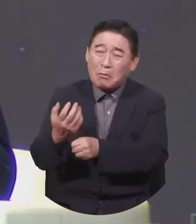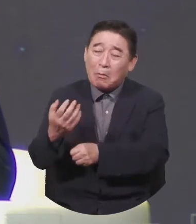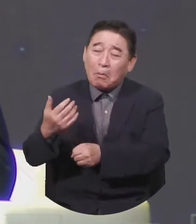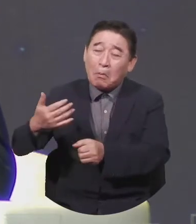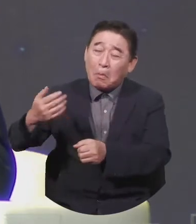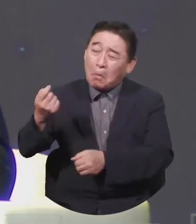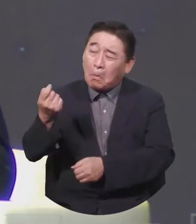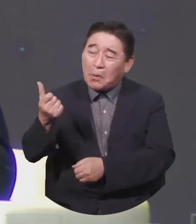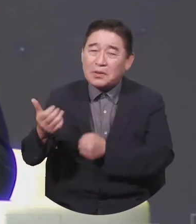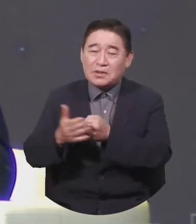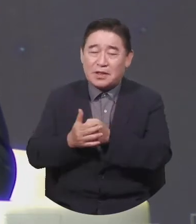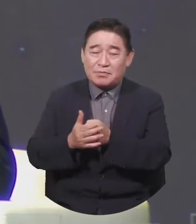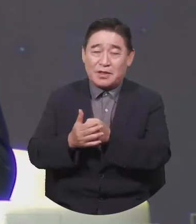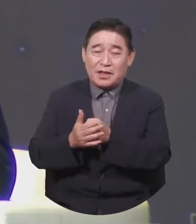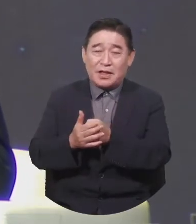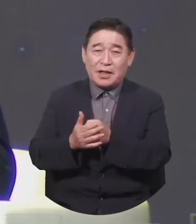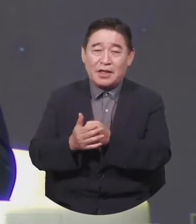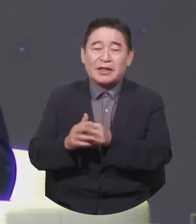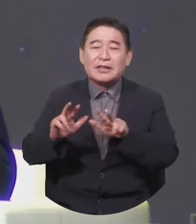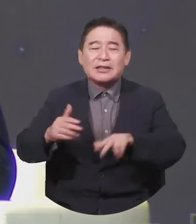an emerging